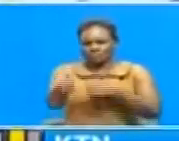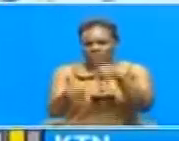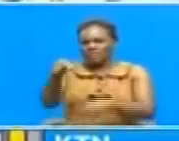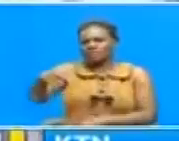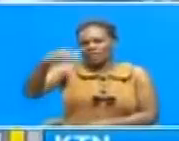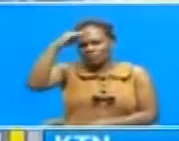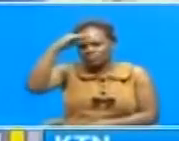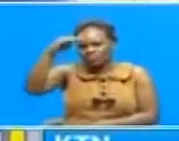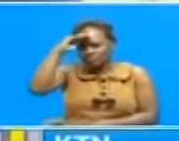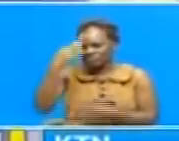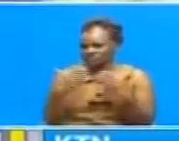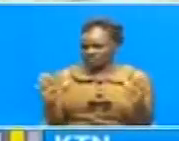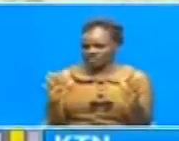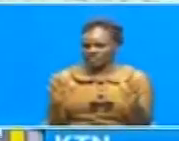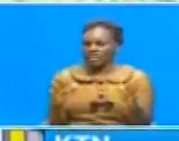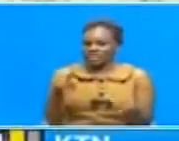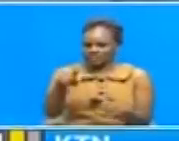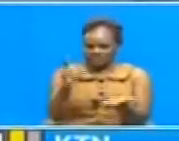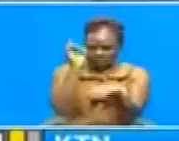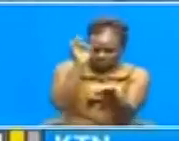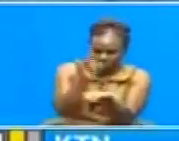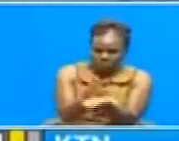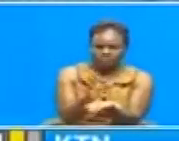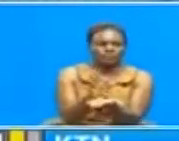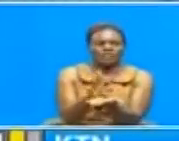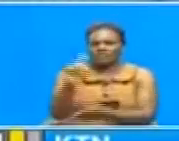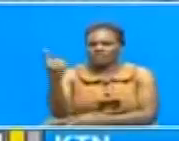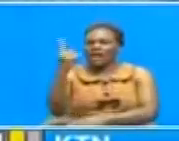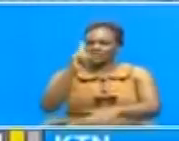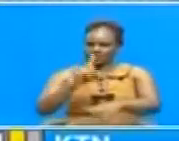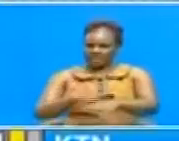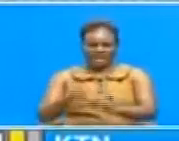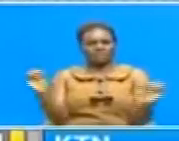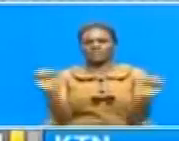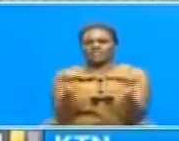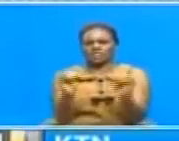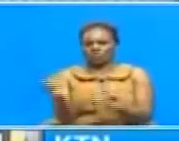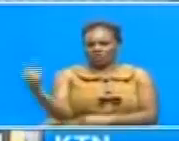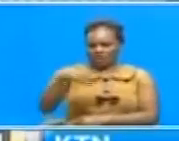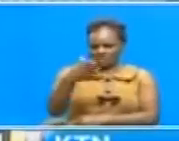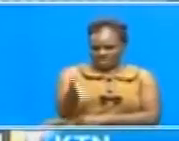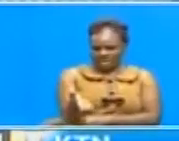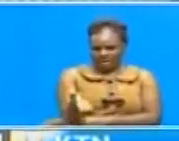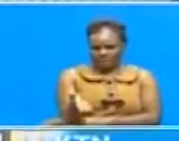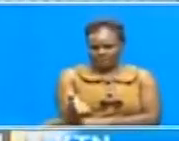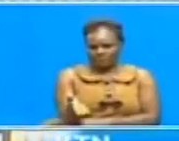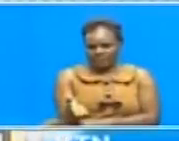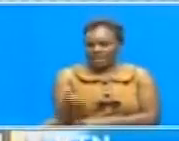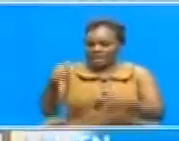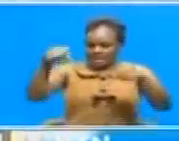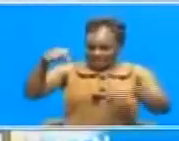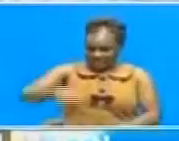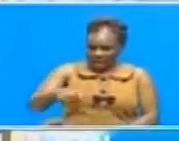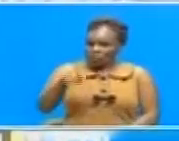that he was not sober. He was interdicted. Na si mara ya kwanza sisi kukua kota kwa kichaka. Kwa hivyo